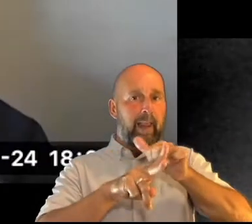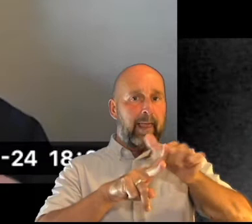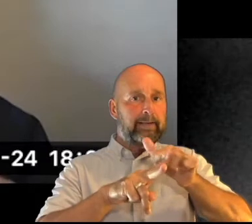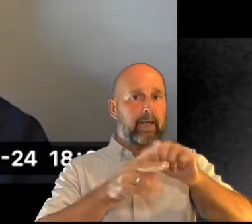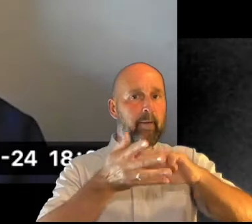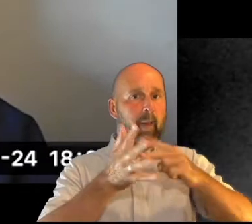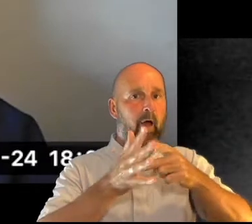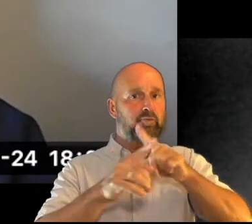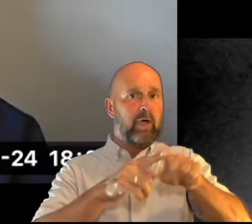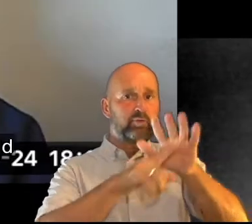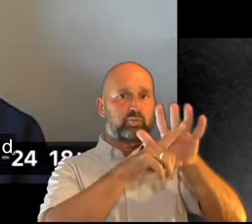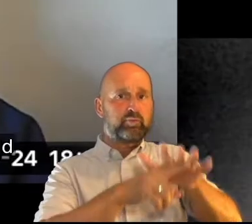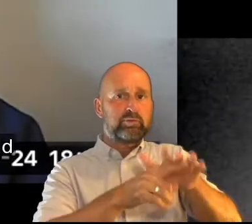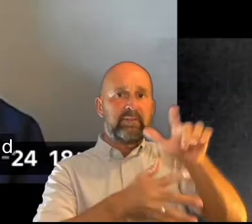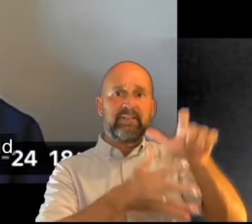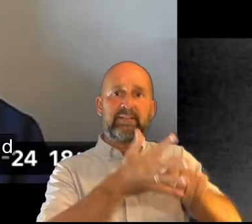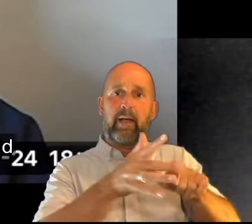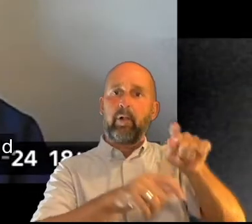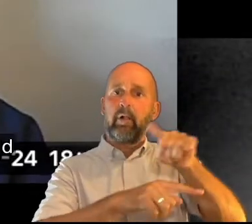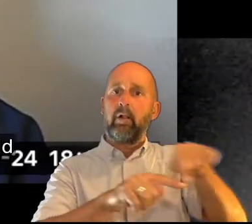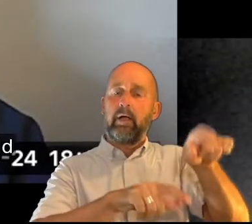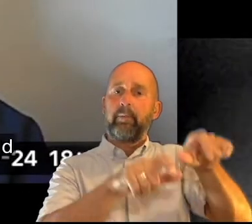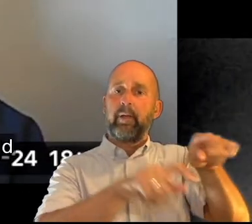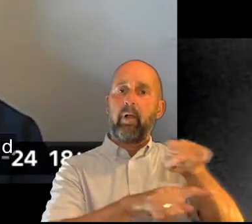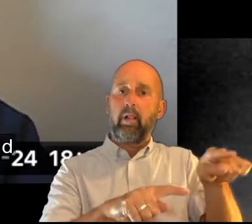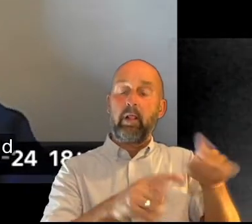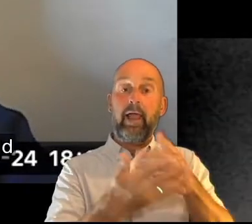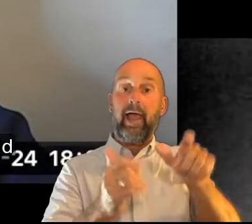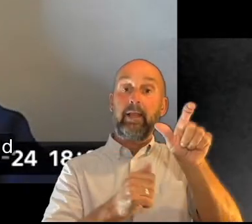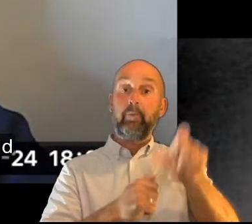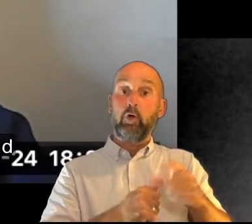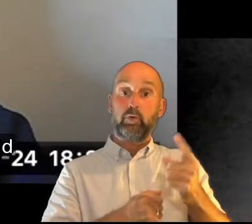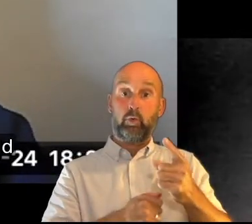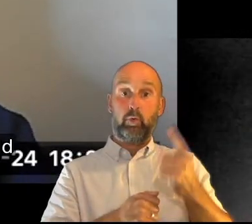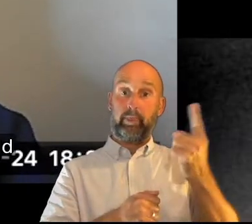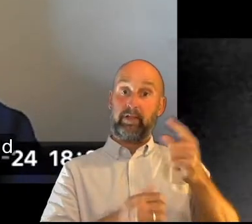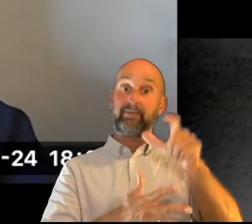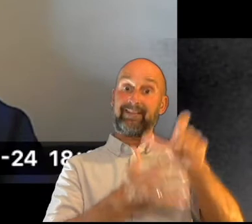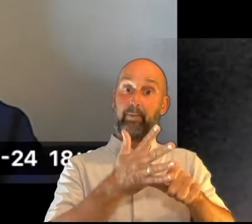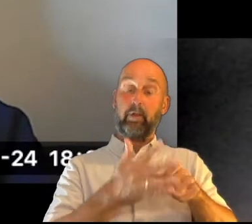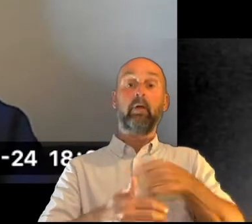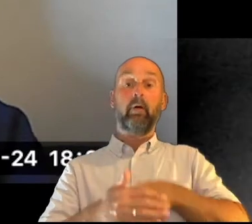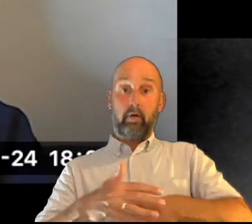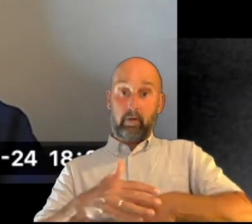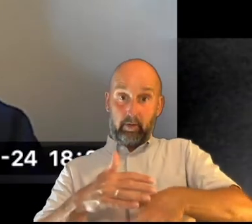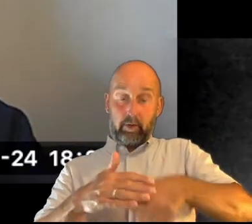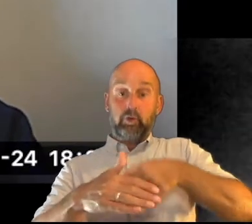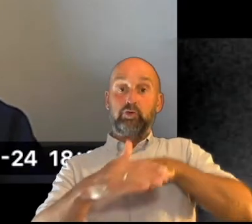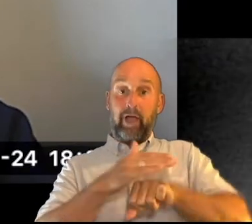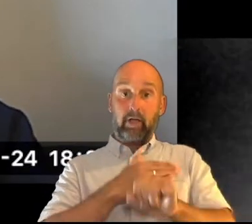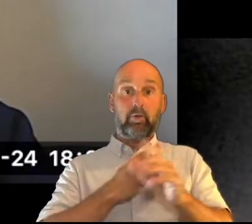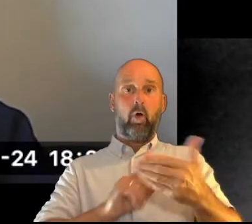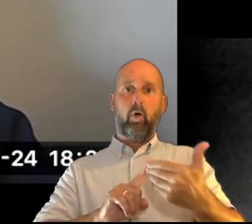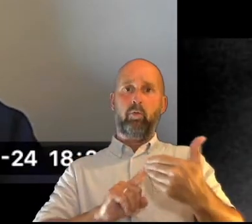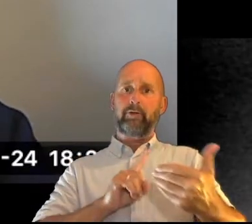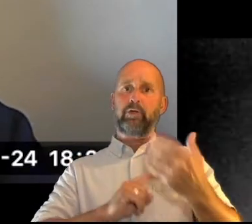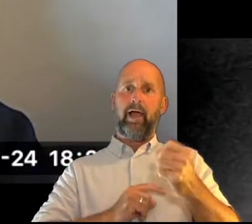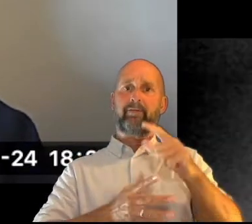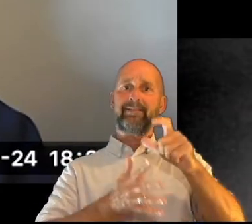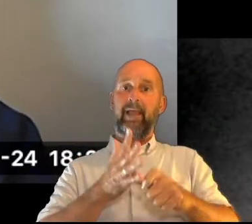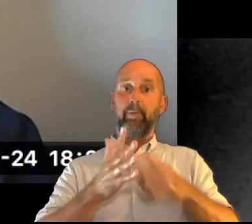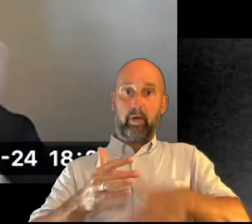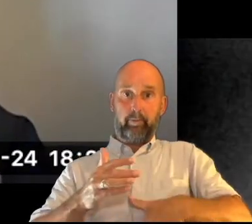plot against disabled people. So any disabled person that has a child or any child that registers as